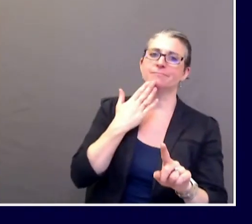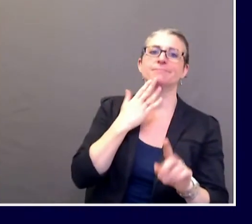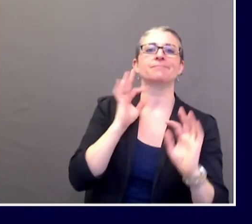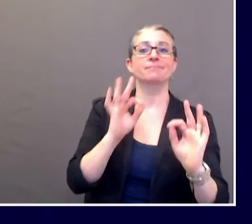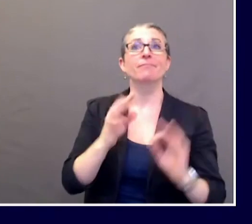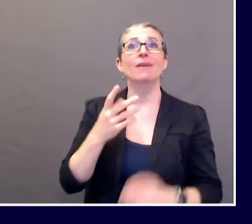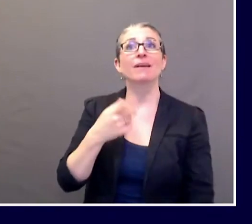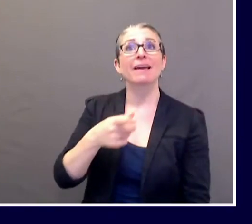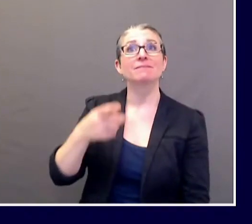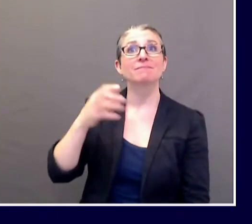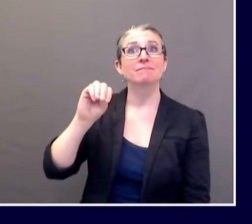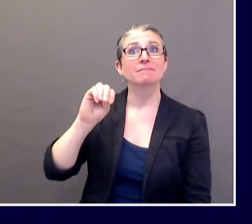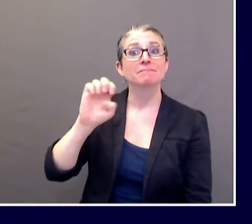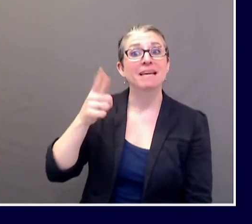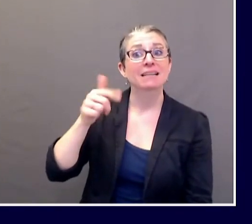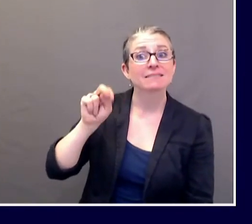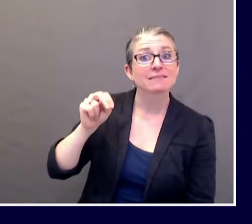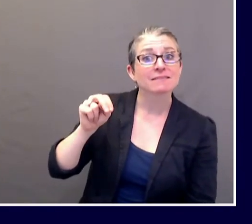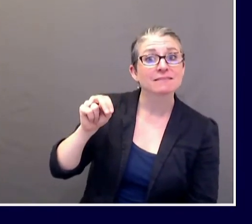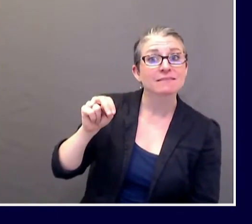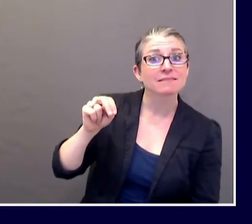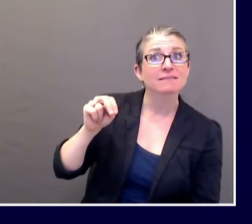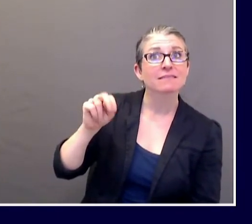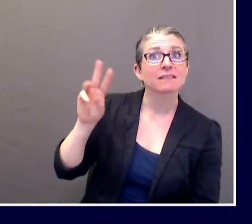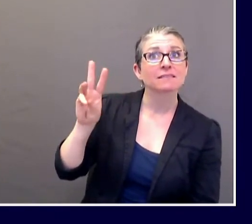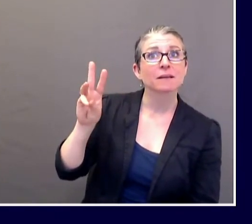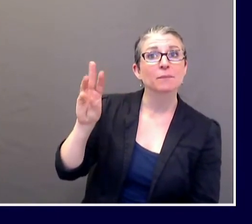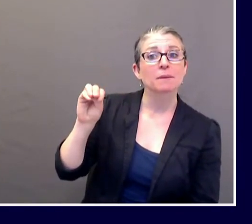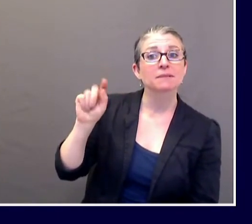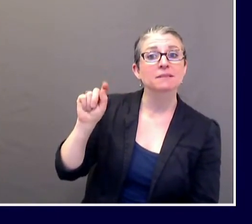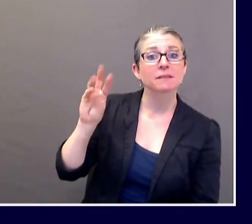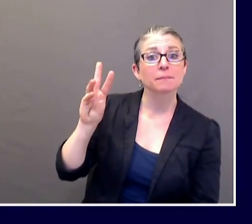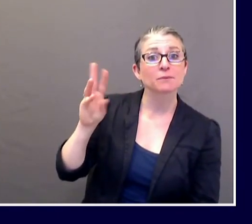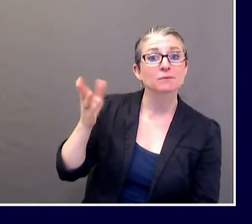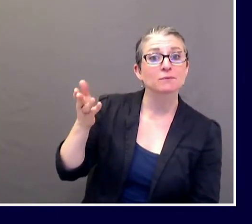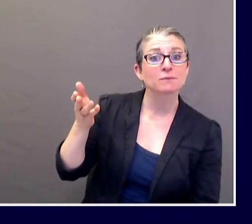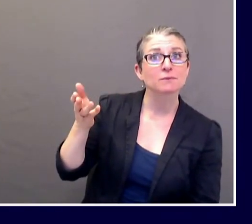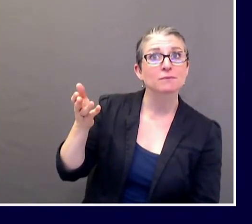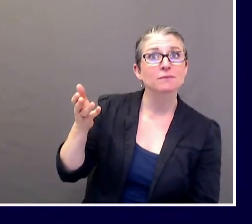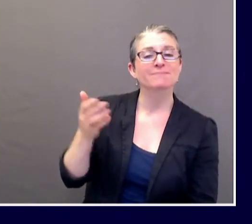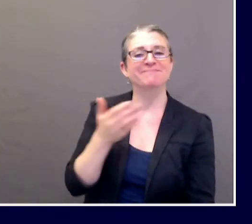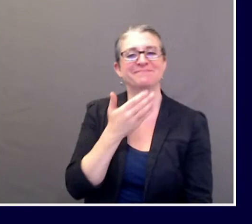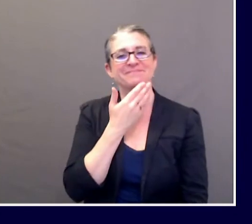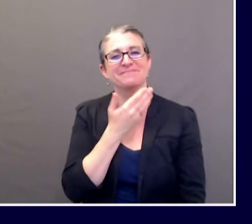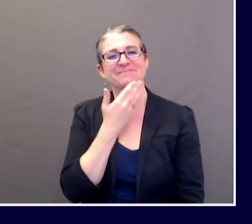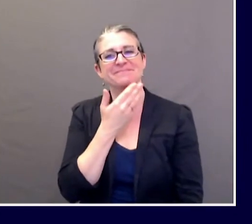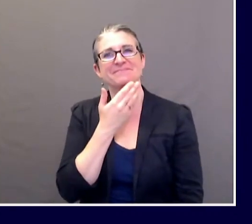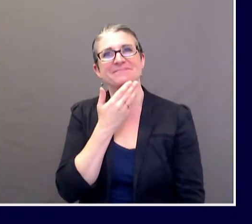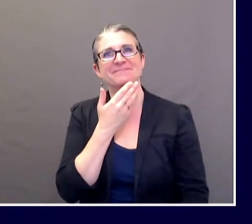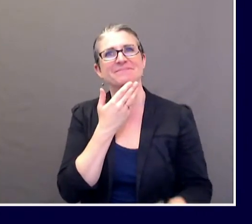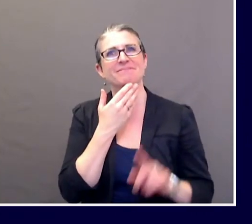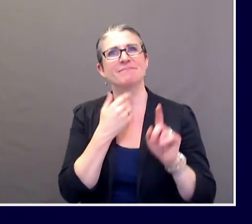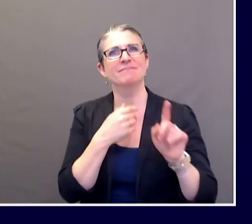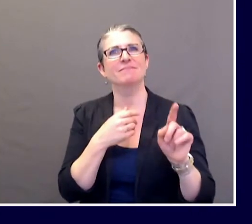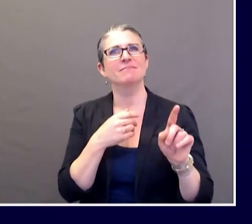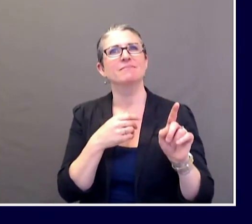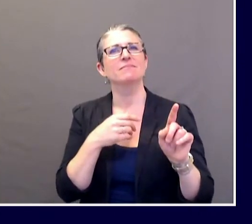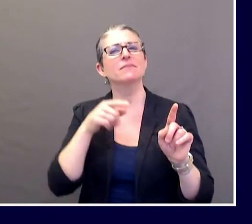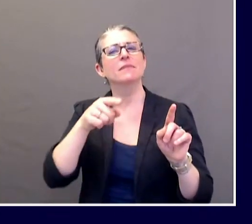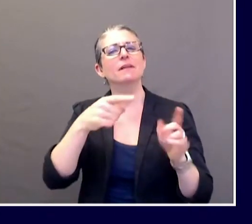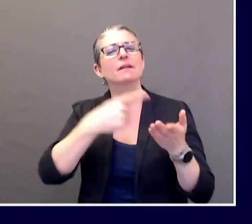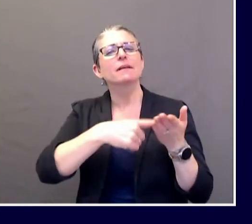next. Thank you for taking my question. It's about this pool testing that schools can either opt in or, I guess, opt out